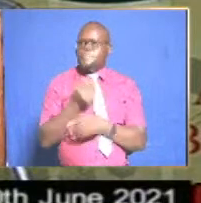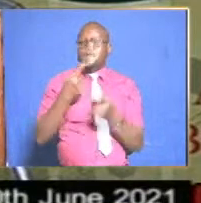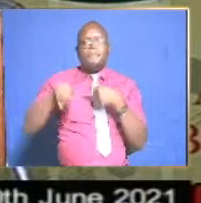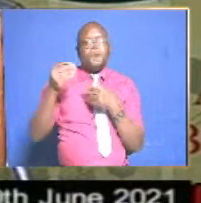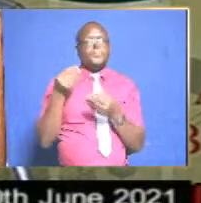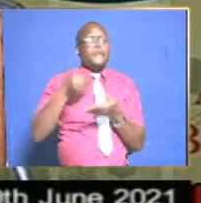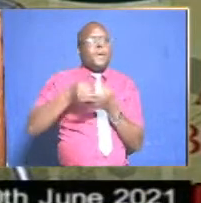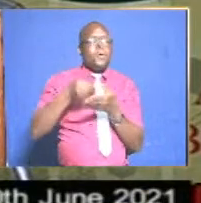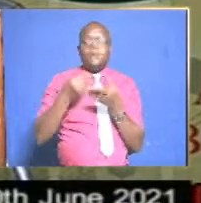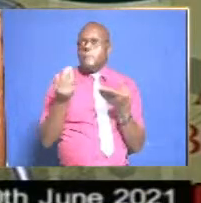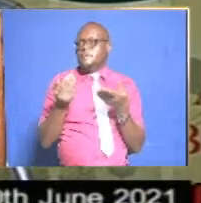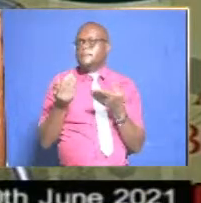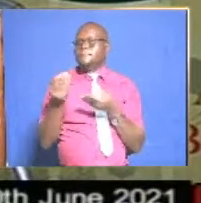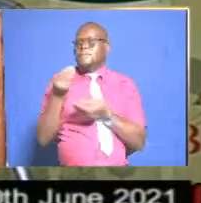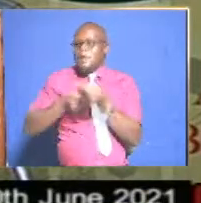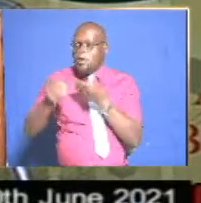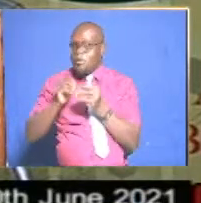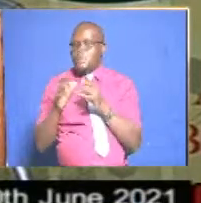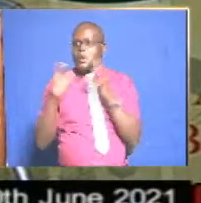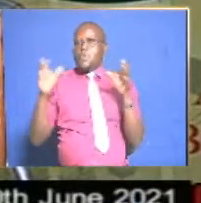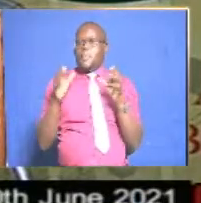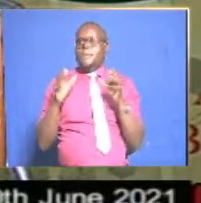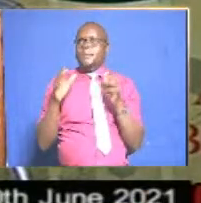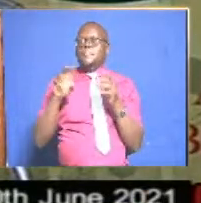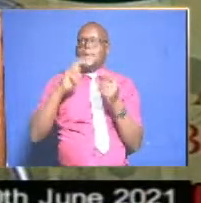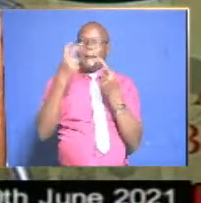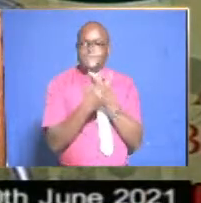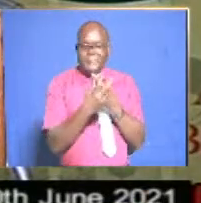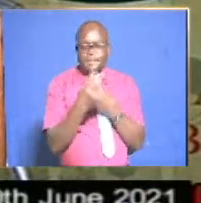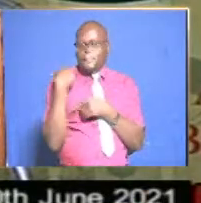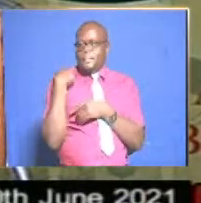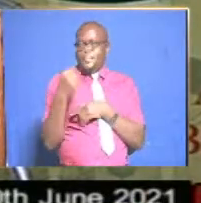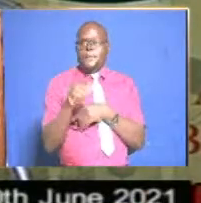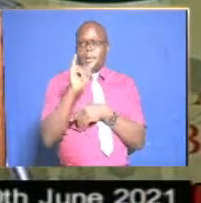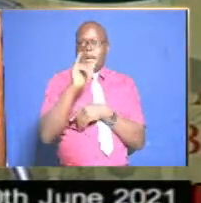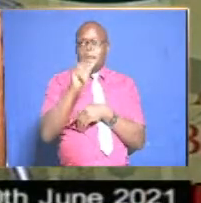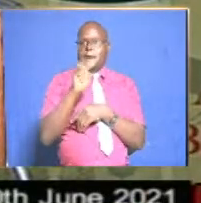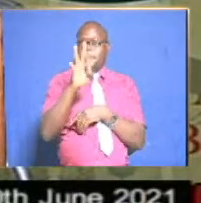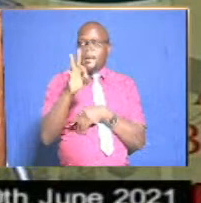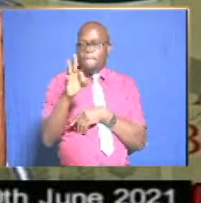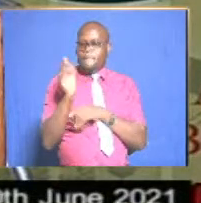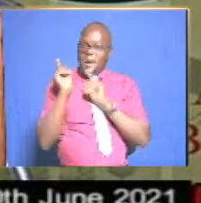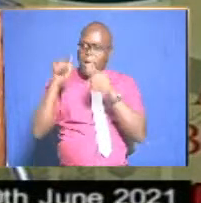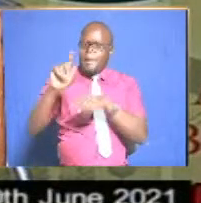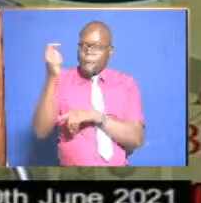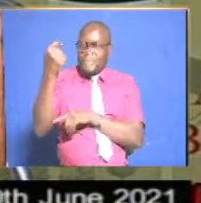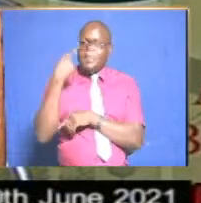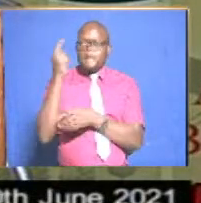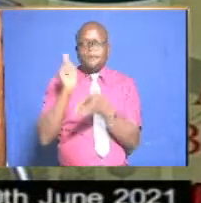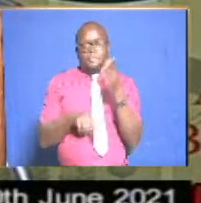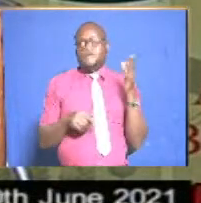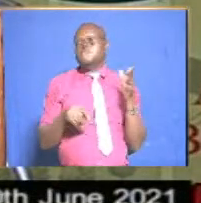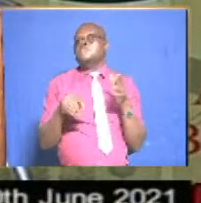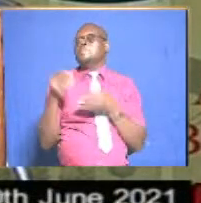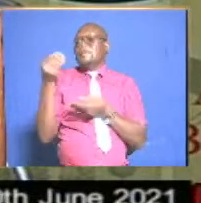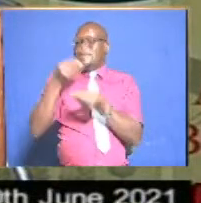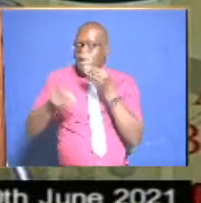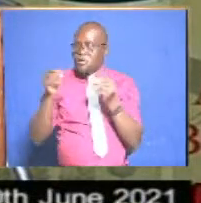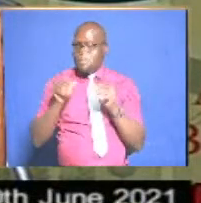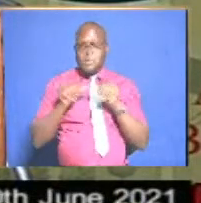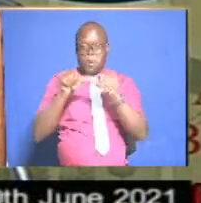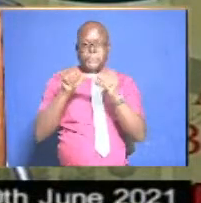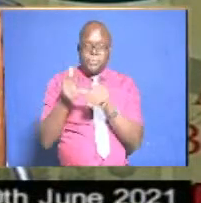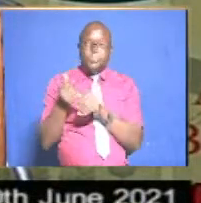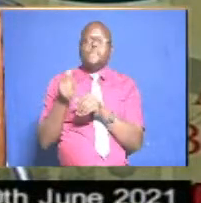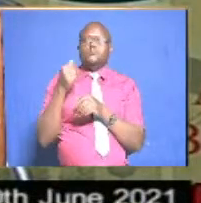economic growth prospects. In addition, the recent IMF mission to Kenya noted that economic recovery is underway